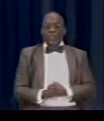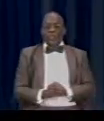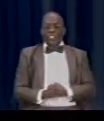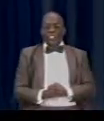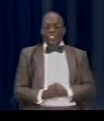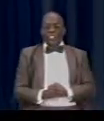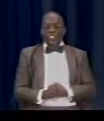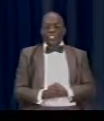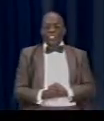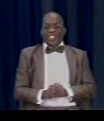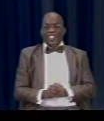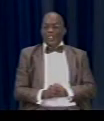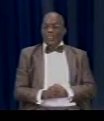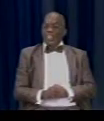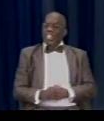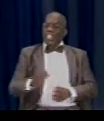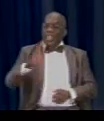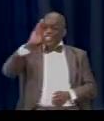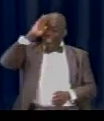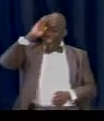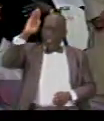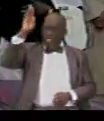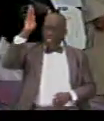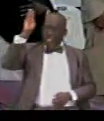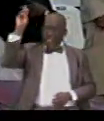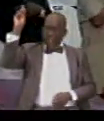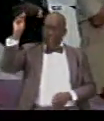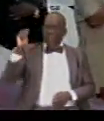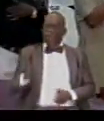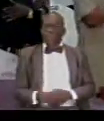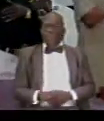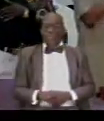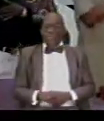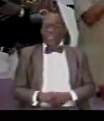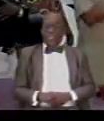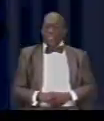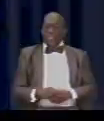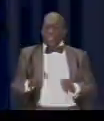Is that the much you can greet our Father and the Lord?